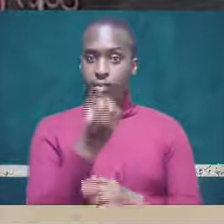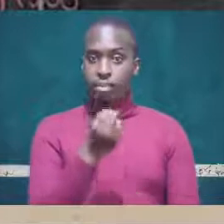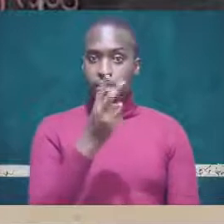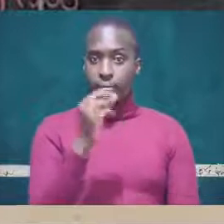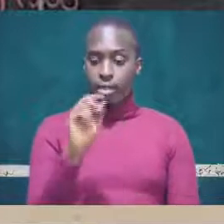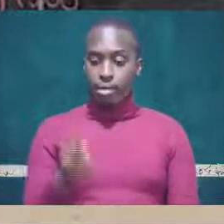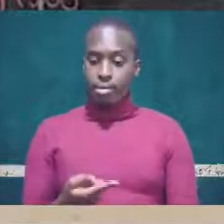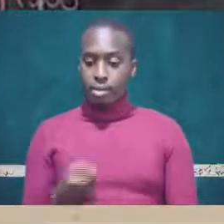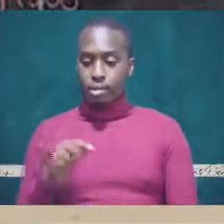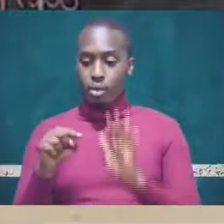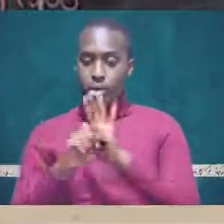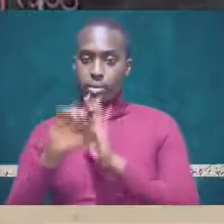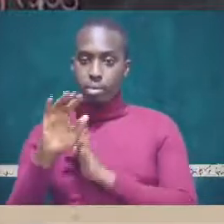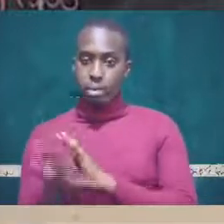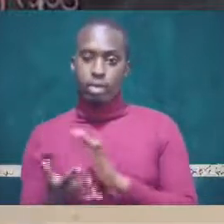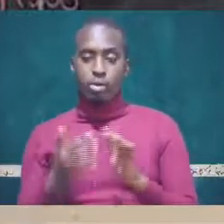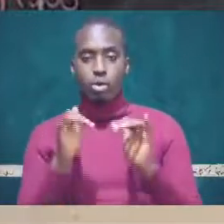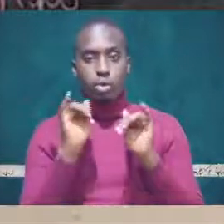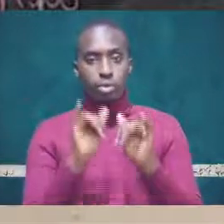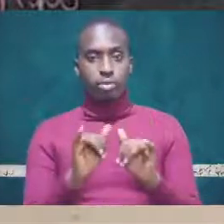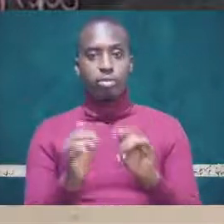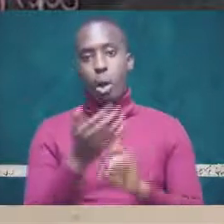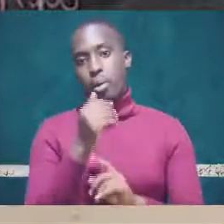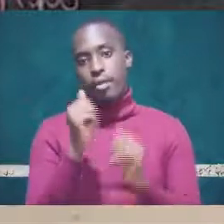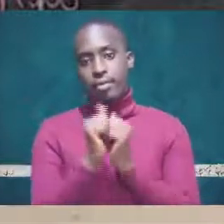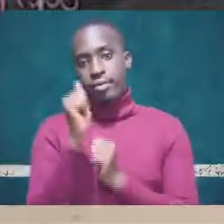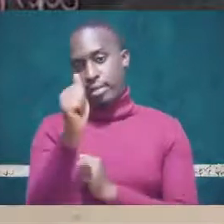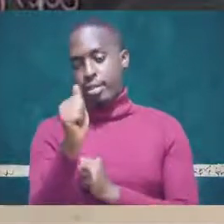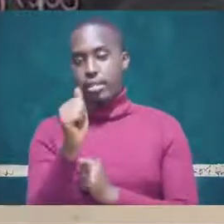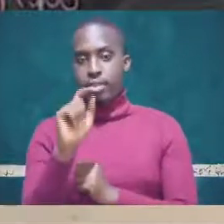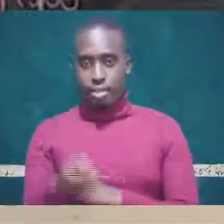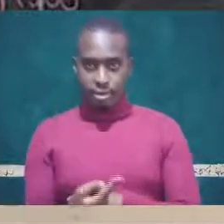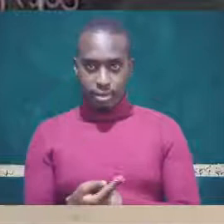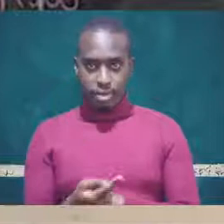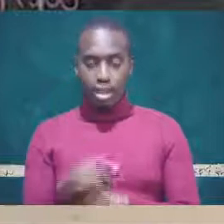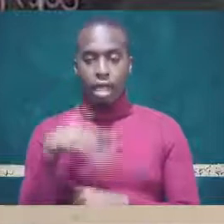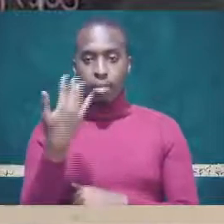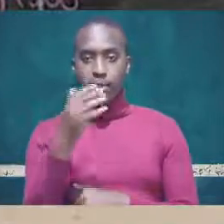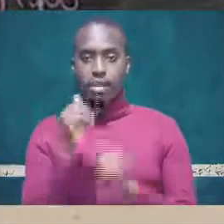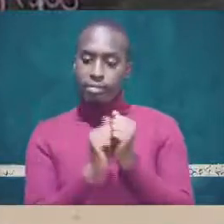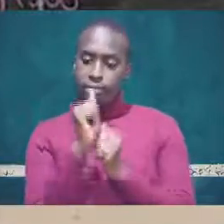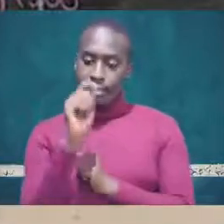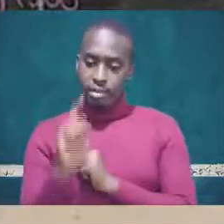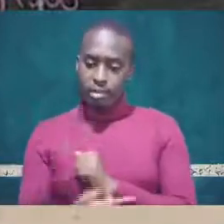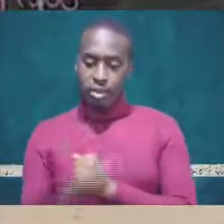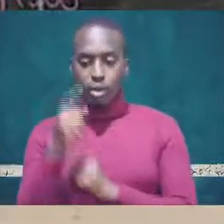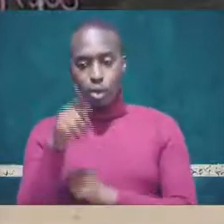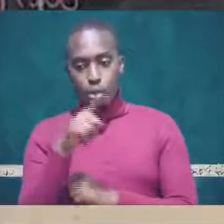becomes 15,000. So I'm simply going to have 15,000, then times the